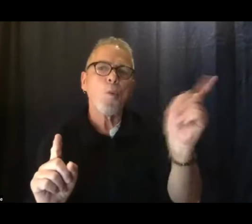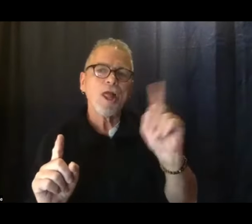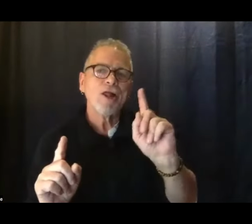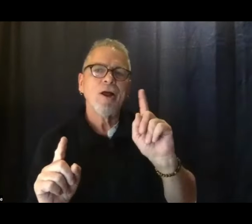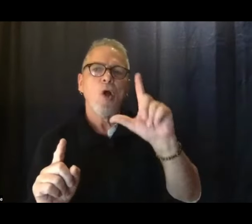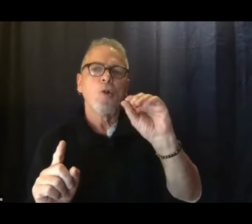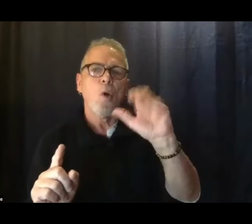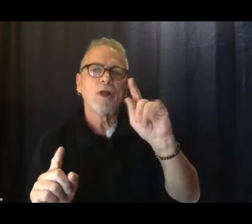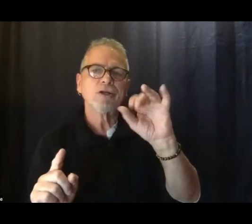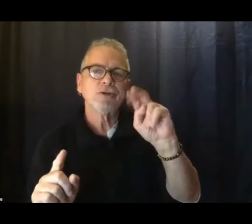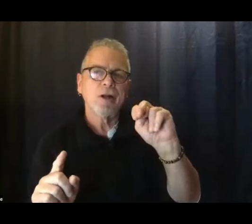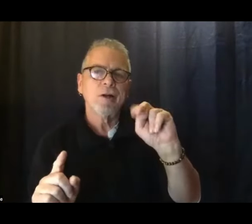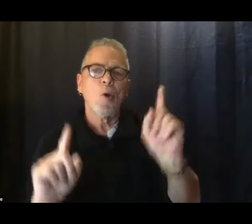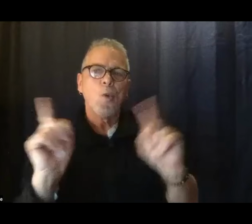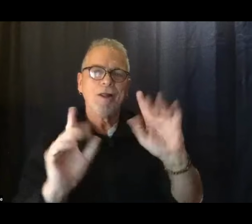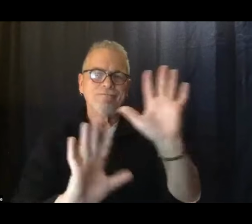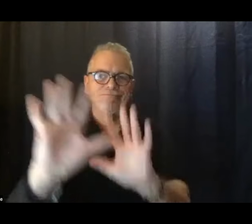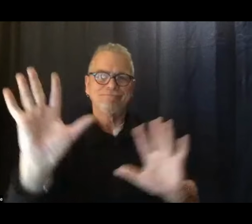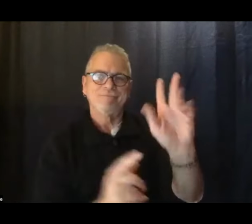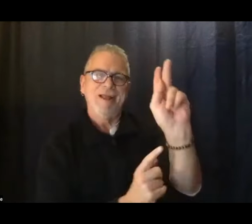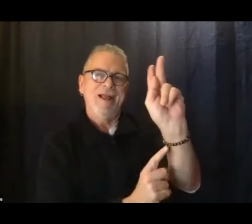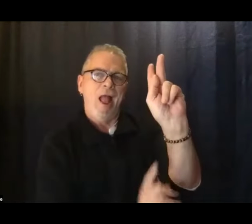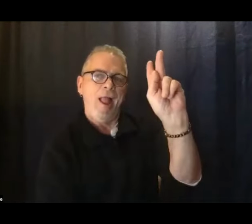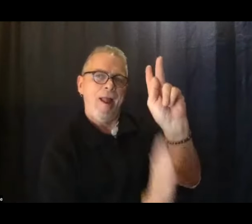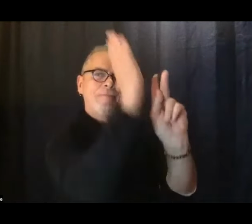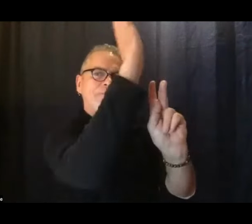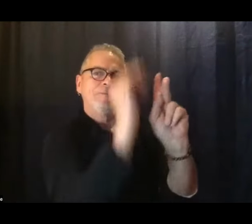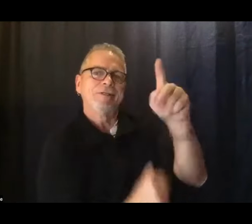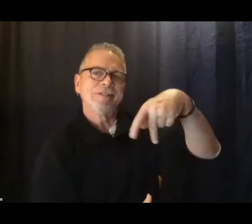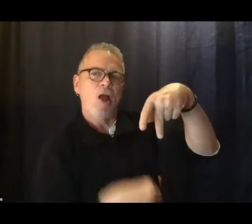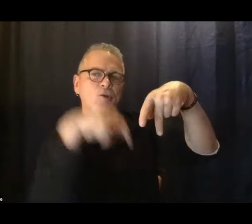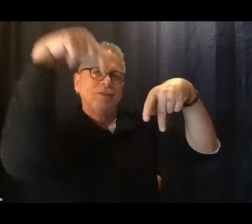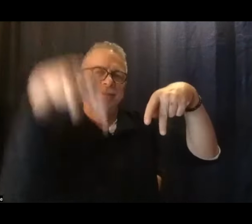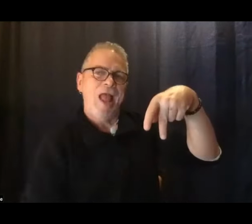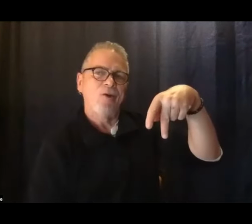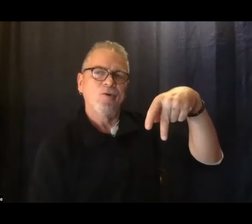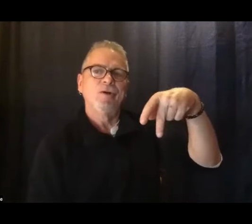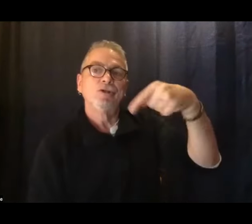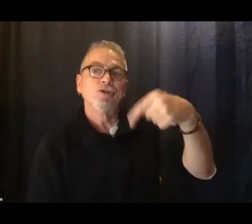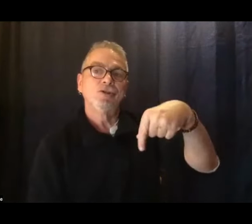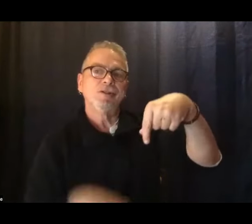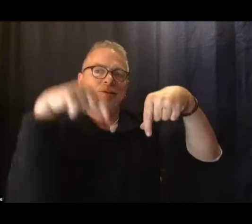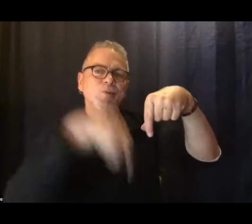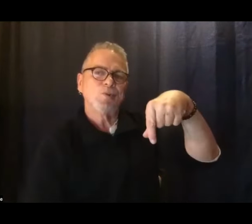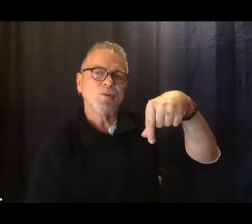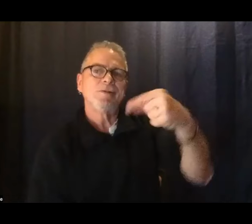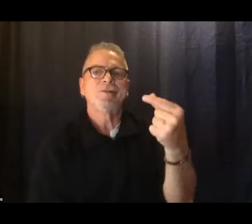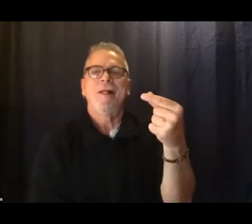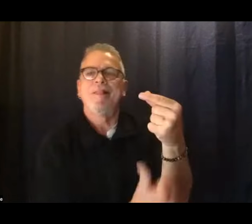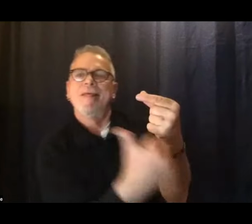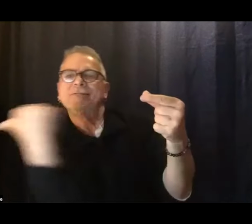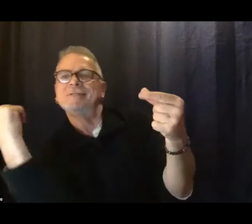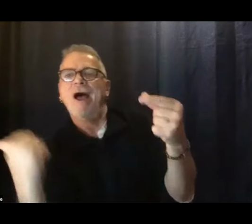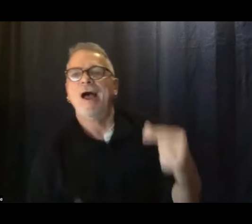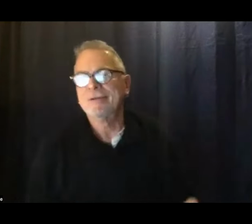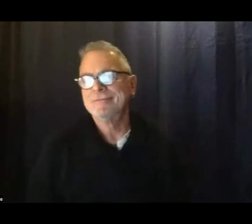is absolutely critical in understanding and producing the language. So again, hand shape, location, etc. Where's the location in relation to